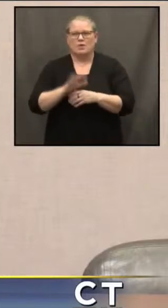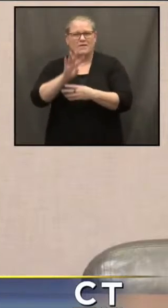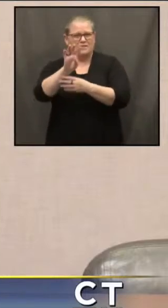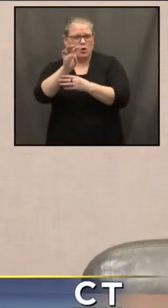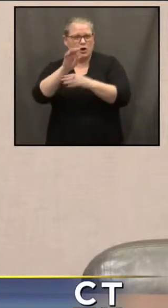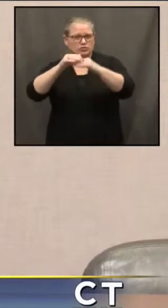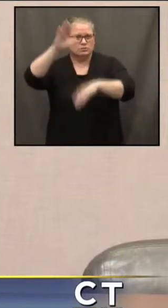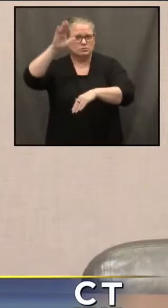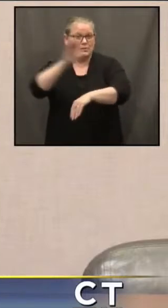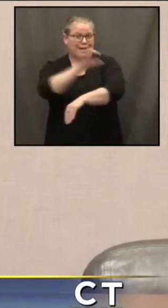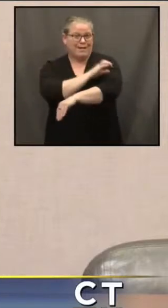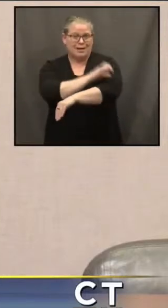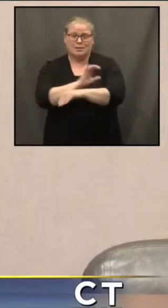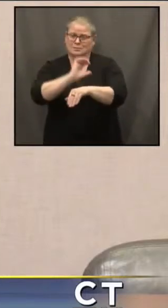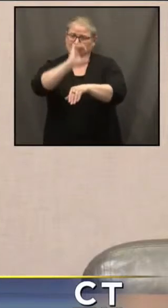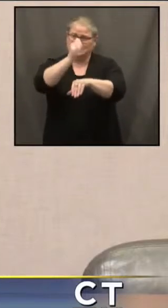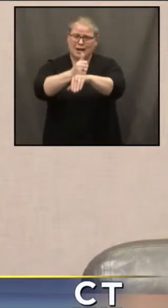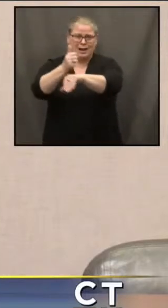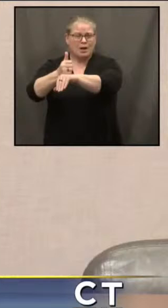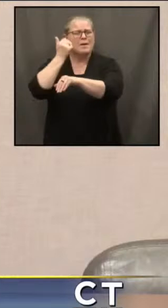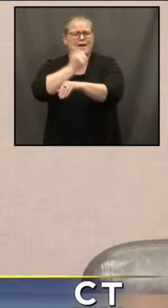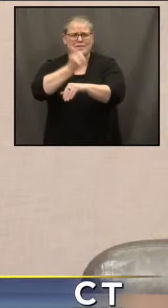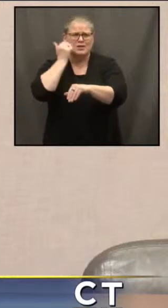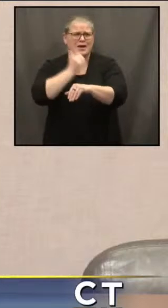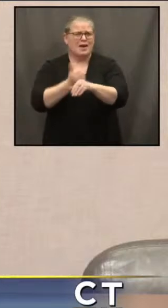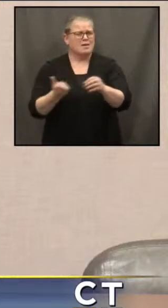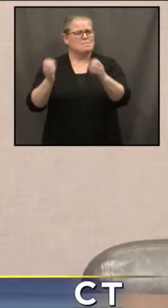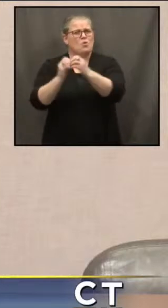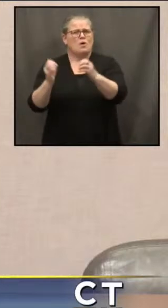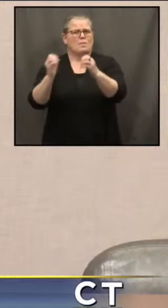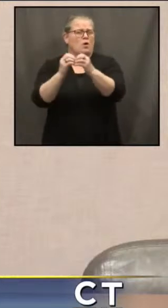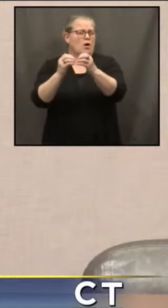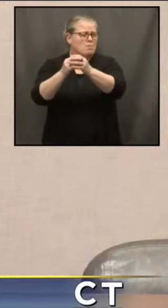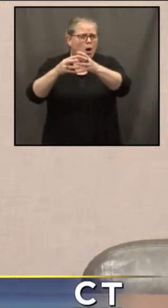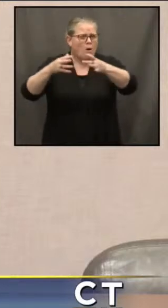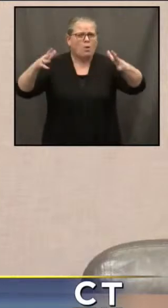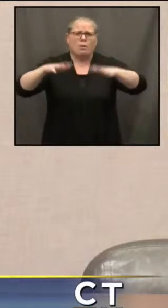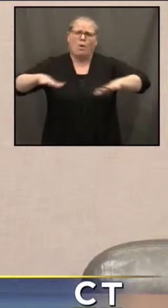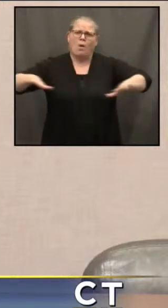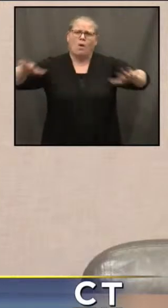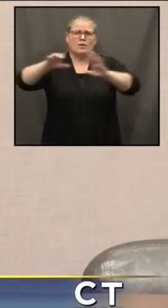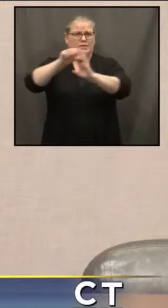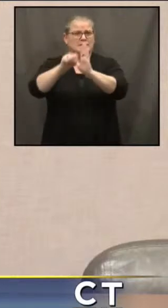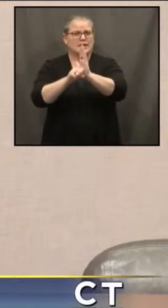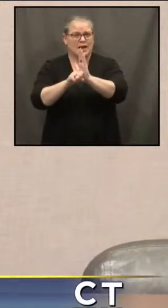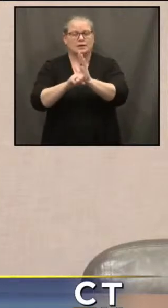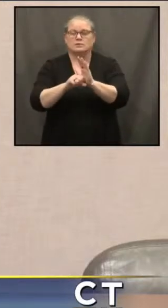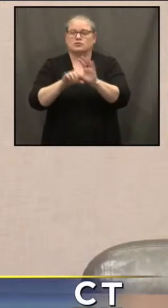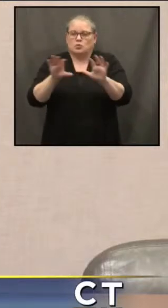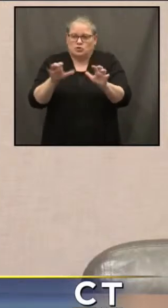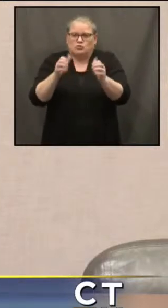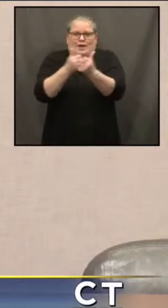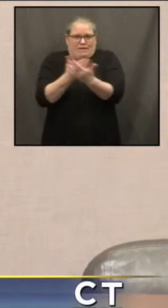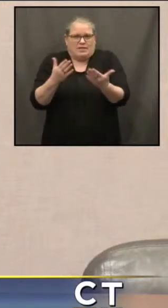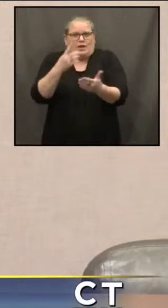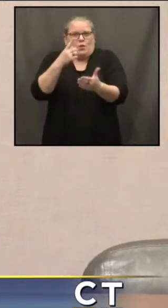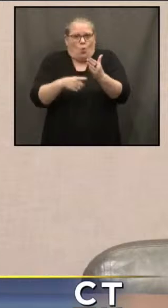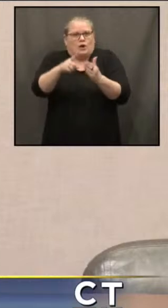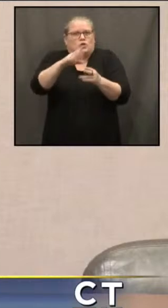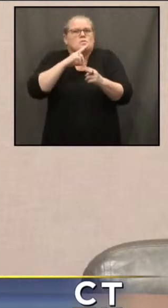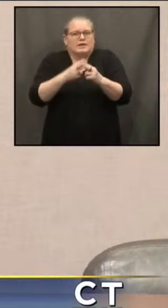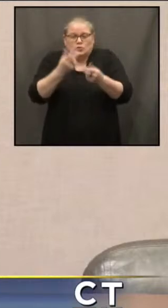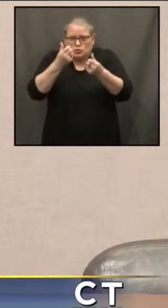and they're growing every single day in all different communities throughout the state. So we're doing exactly what you mentioned, trying to